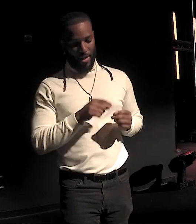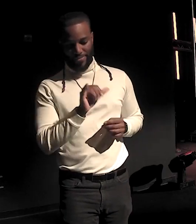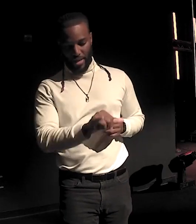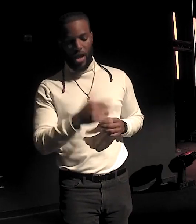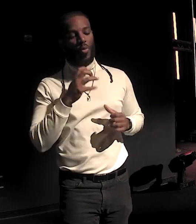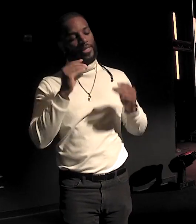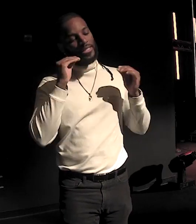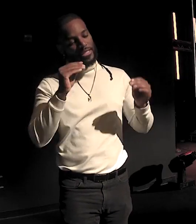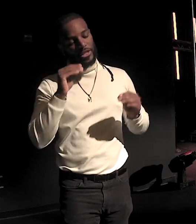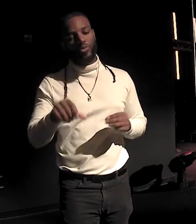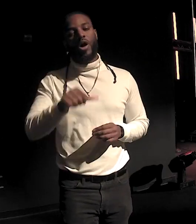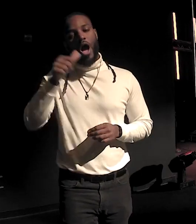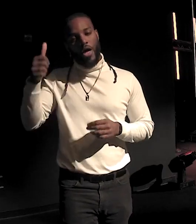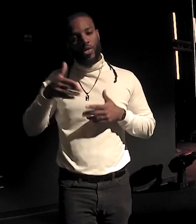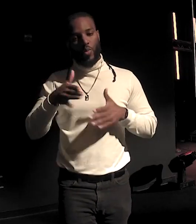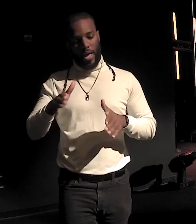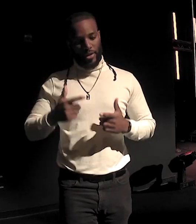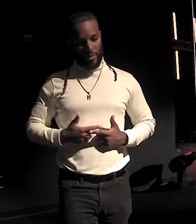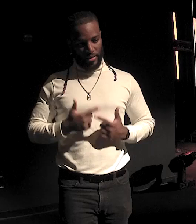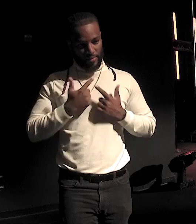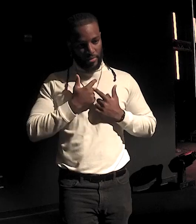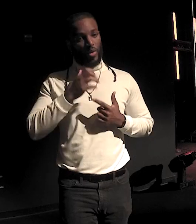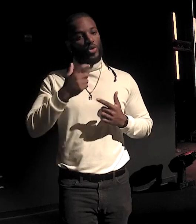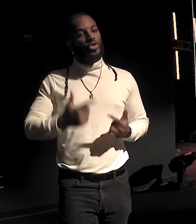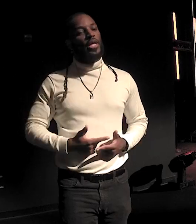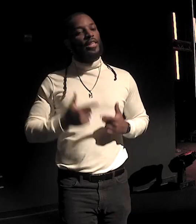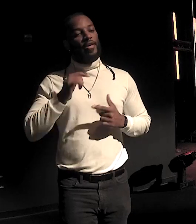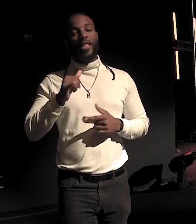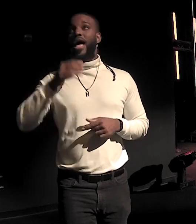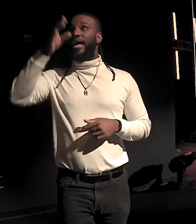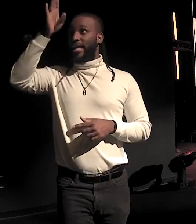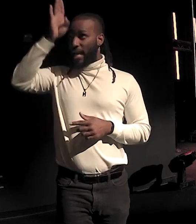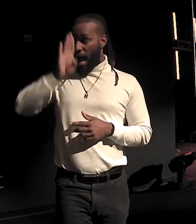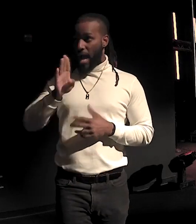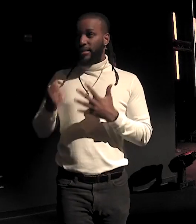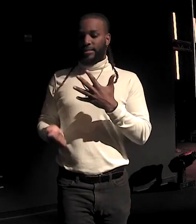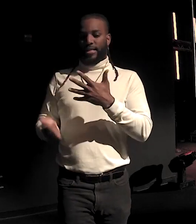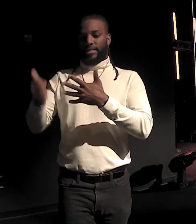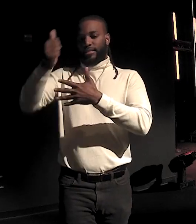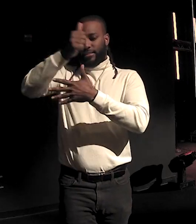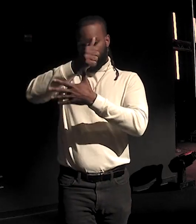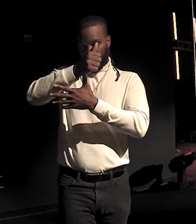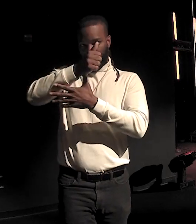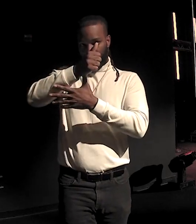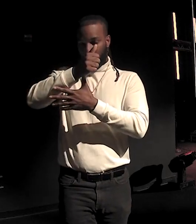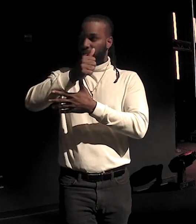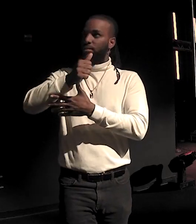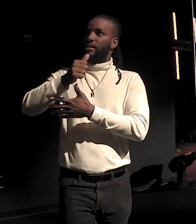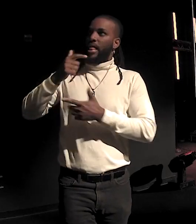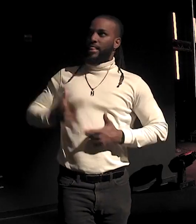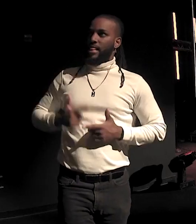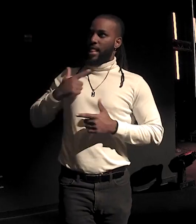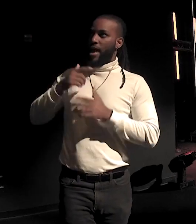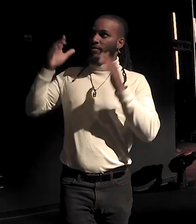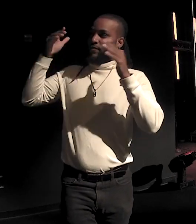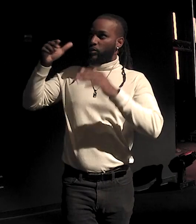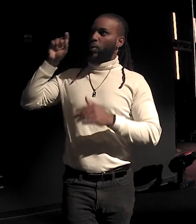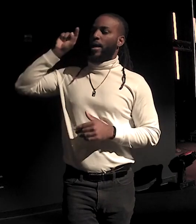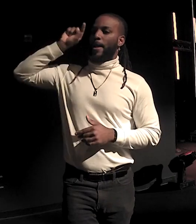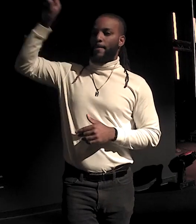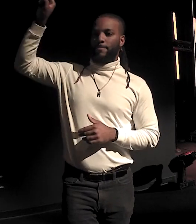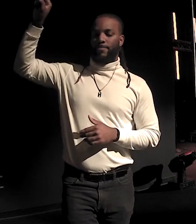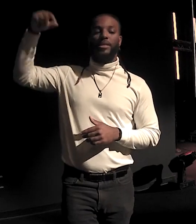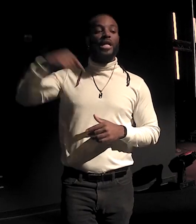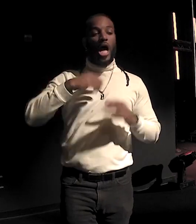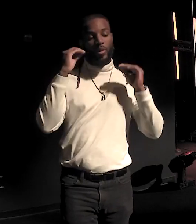I want to teach you another way to live. I want you to live as if God's at the center and that he's what life is all about. And I'm going to